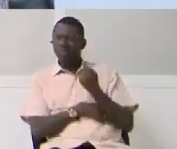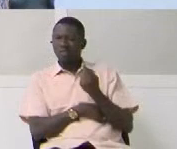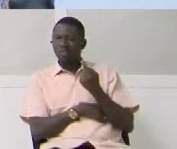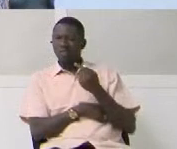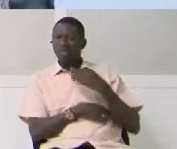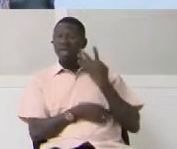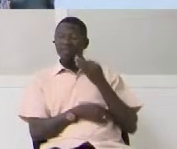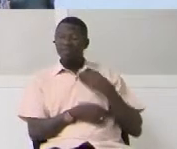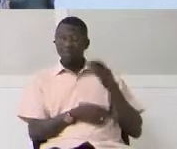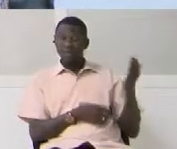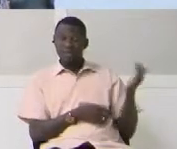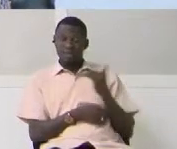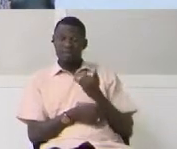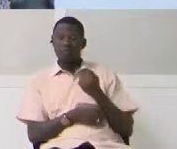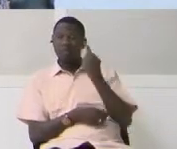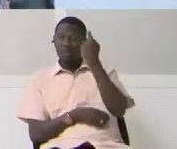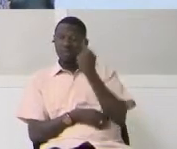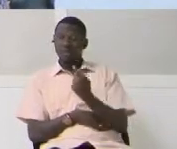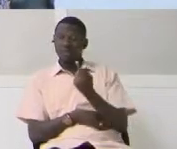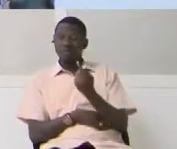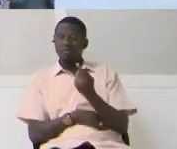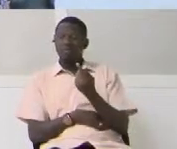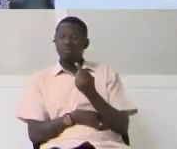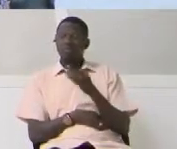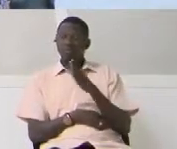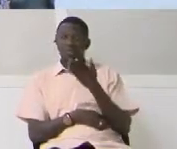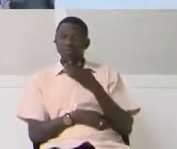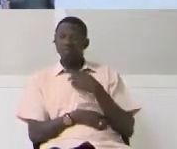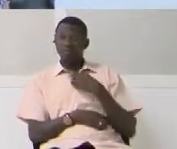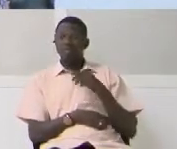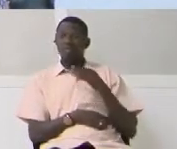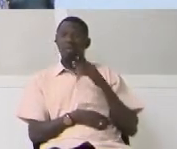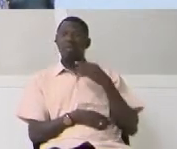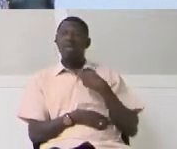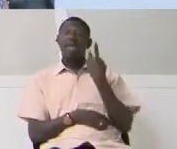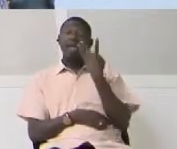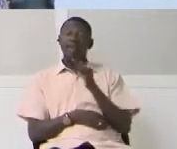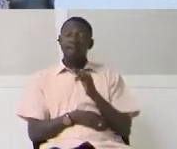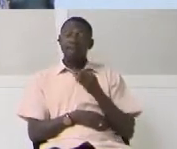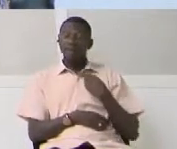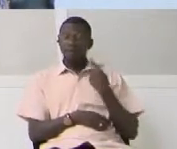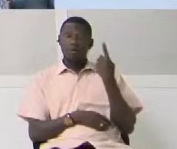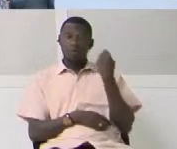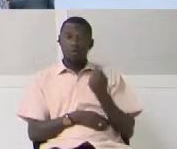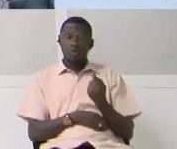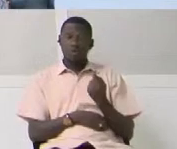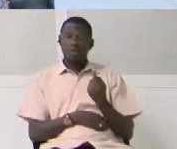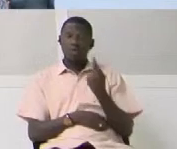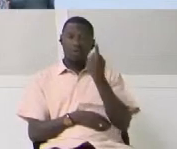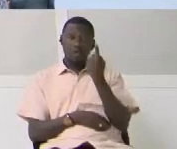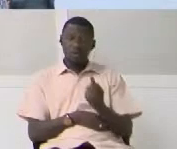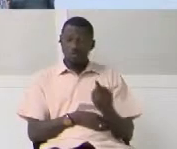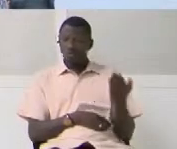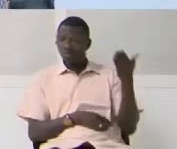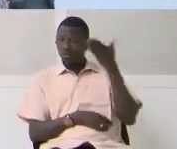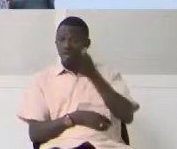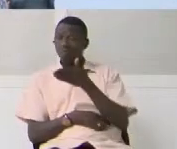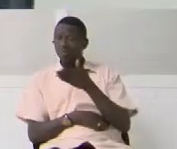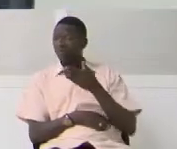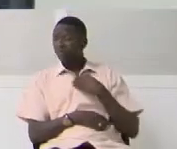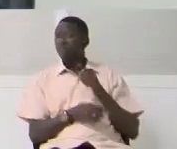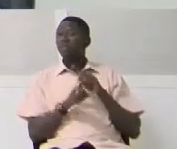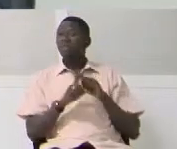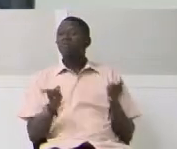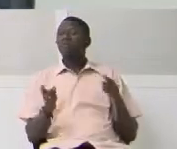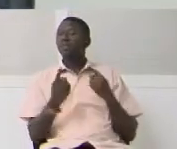in my mind is a different thing. Is that if I had come alone, it could have been a different thing.